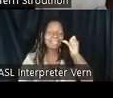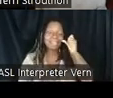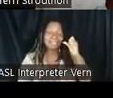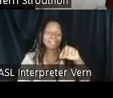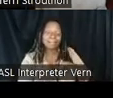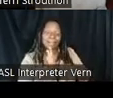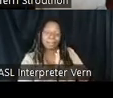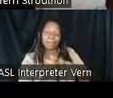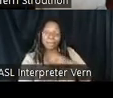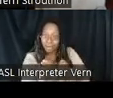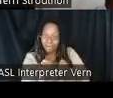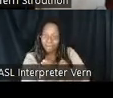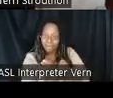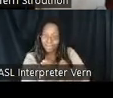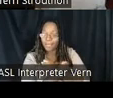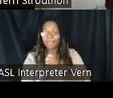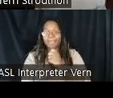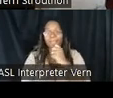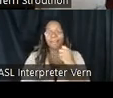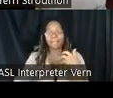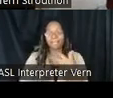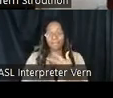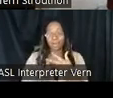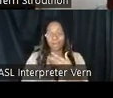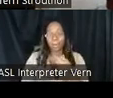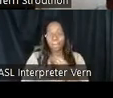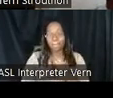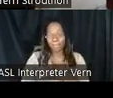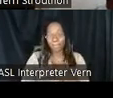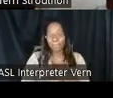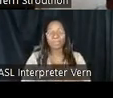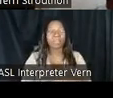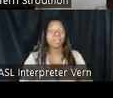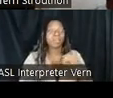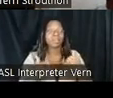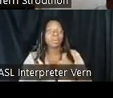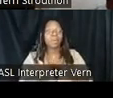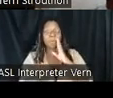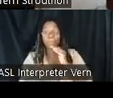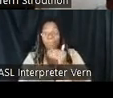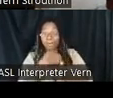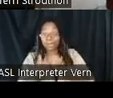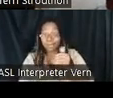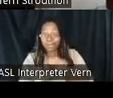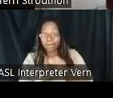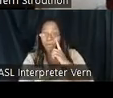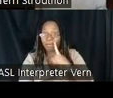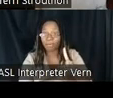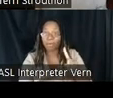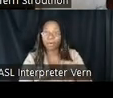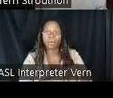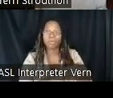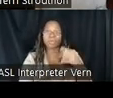love over fear. We're in the process in the Alma Center right now of going through some work with a human resource